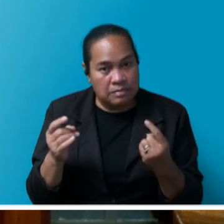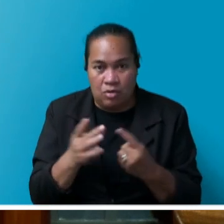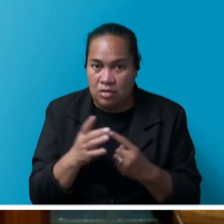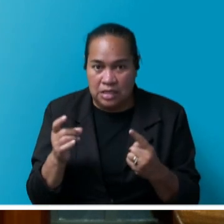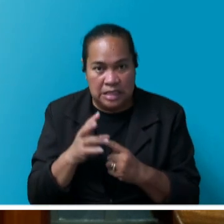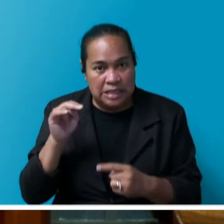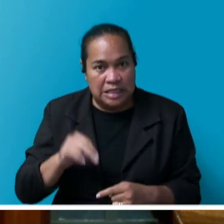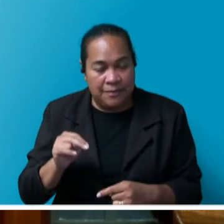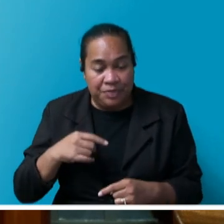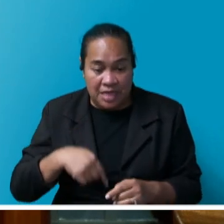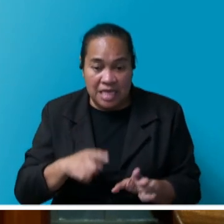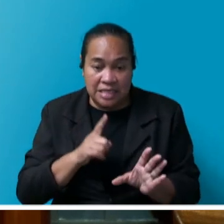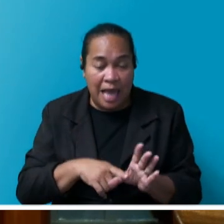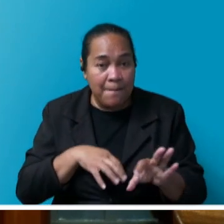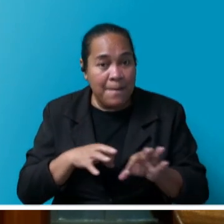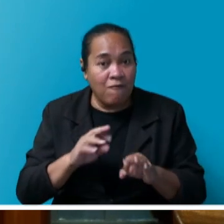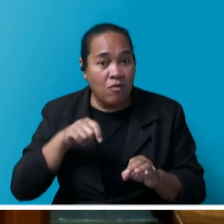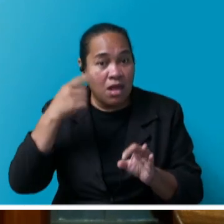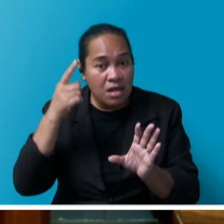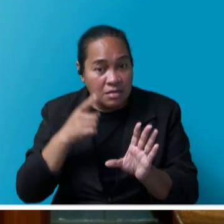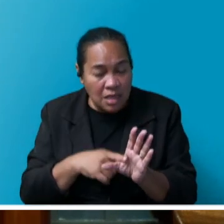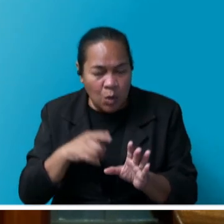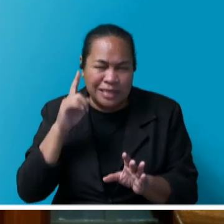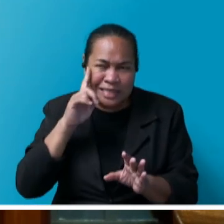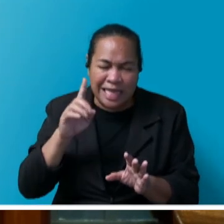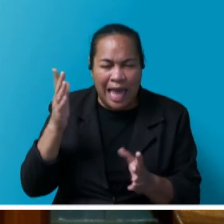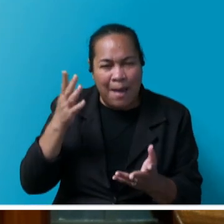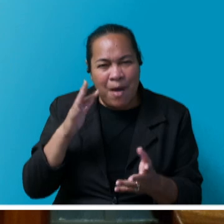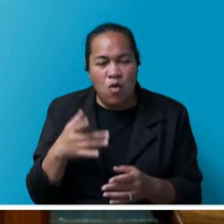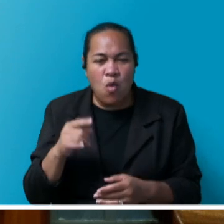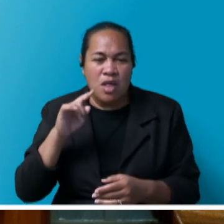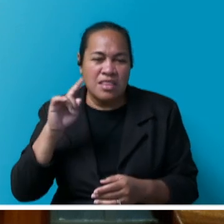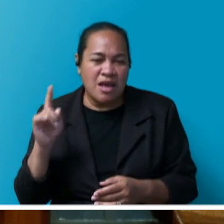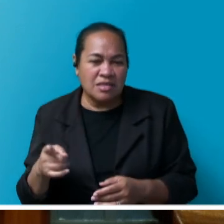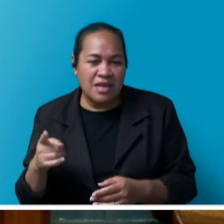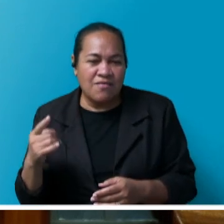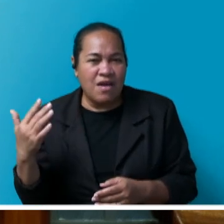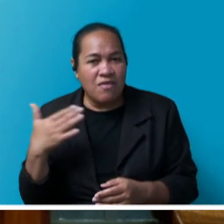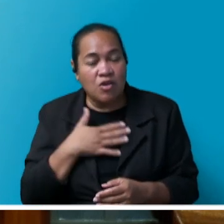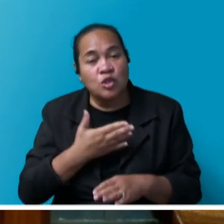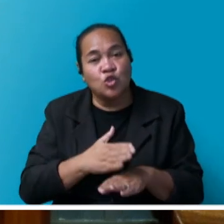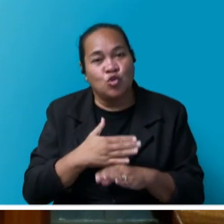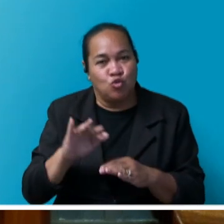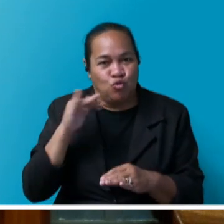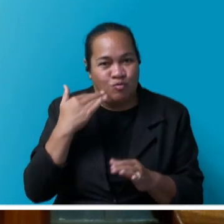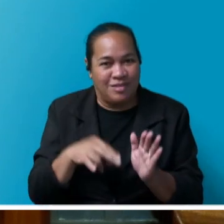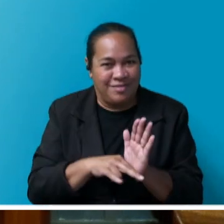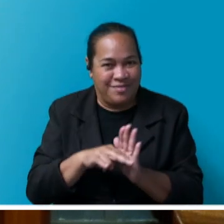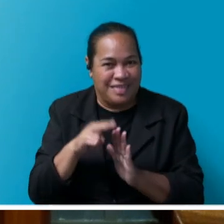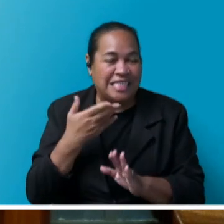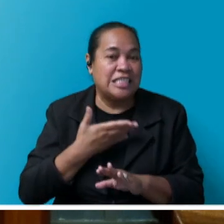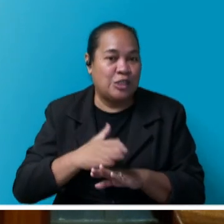Between this year and the next, we are seeing approximately 1,500 new rooms under construction, with another 2,000 in